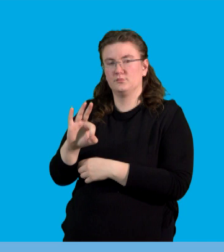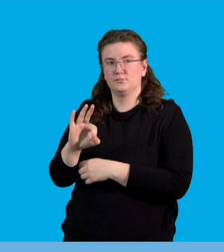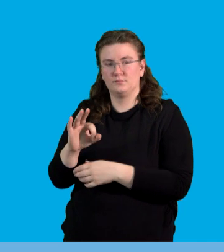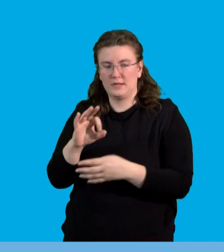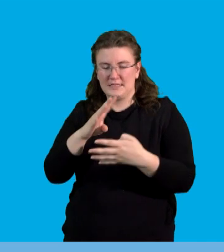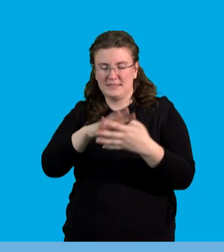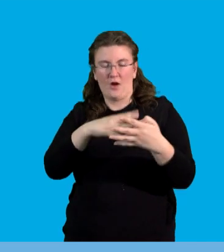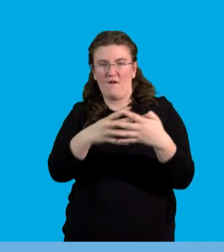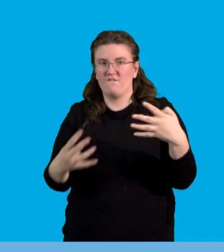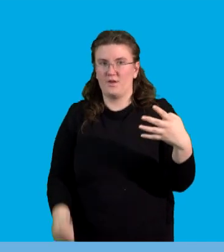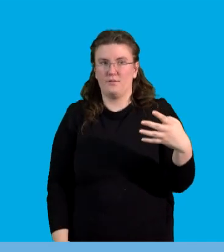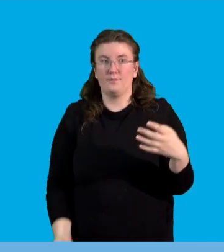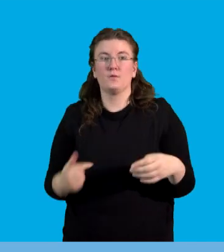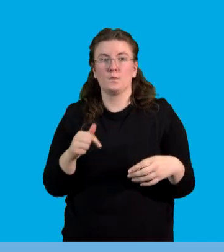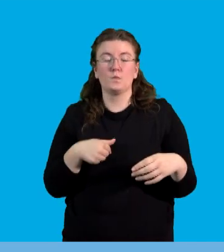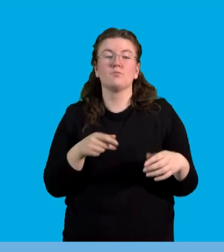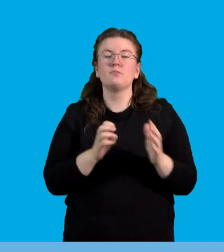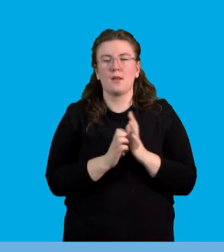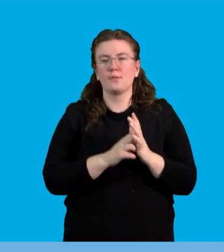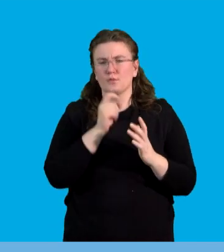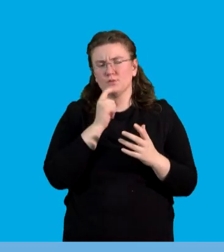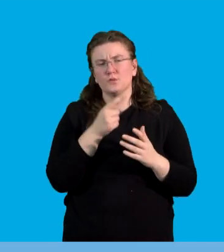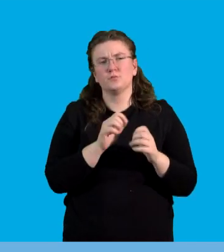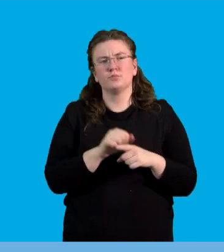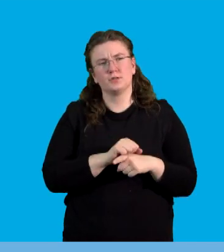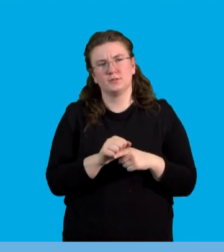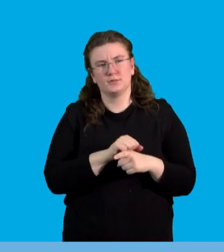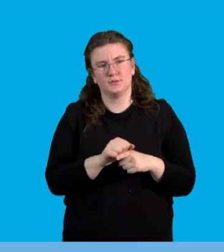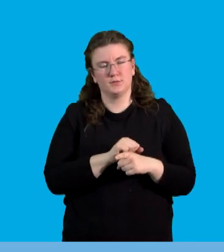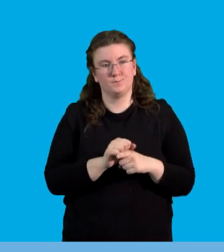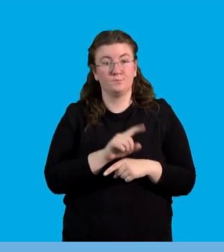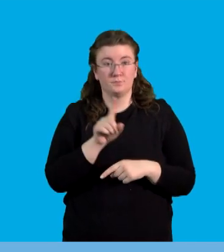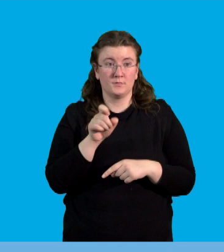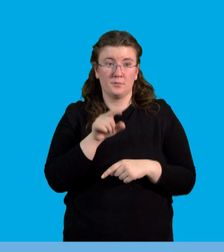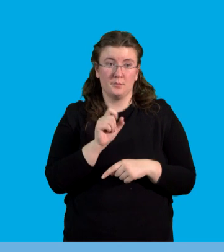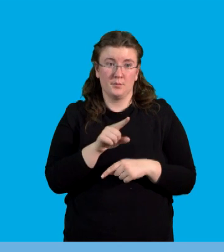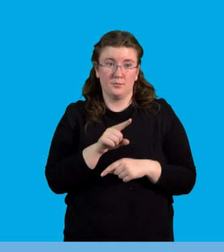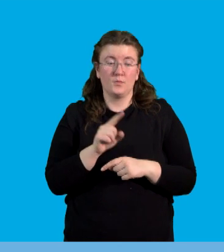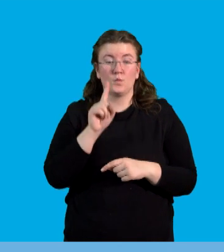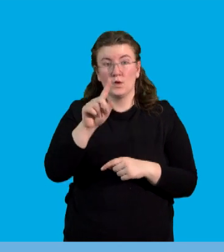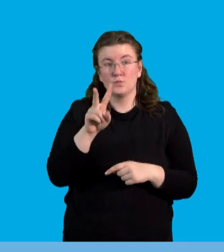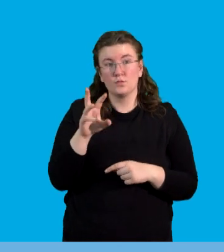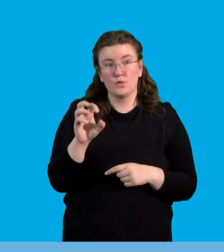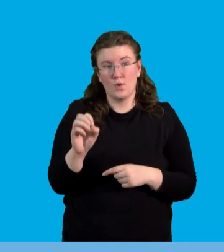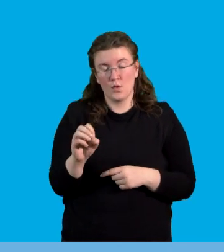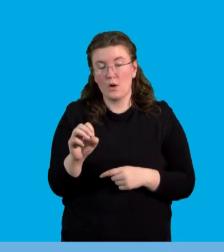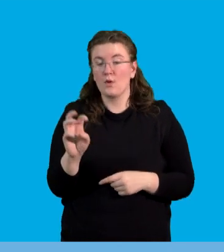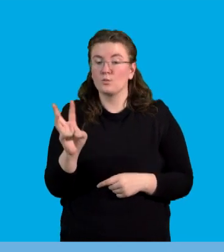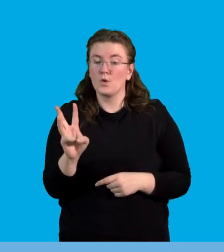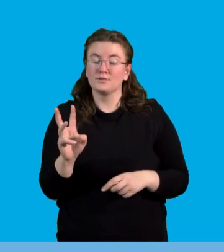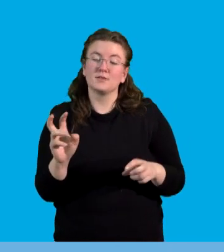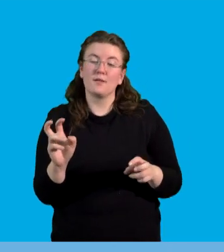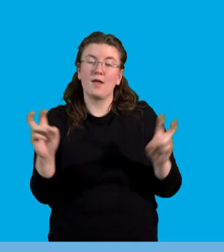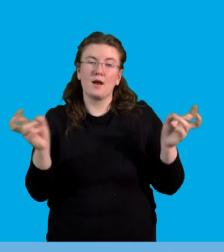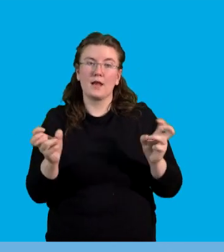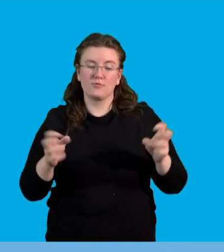tariff. So let's now use this example and put it into practice. The question is, a 120